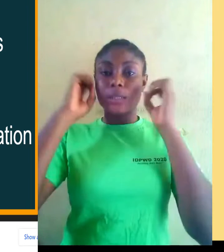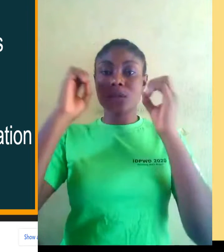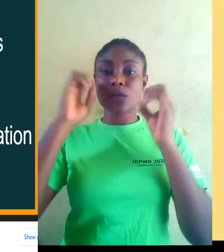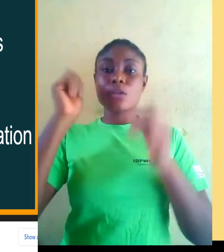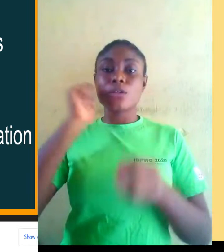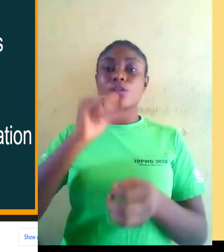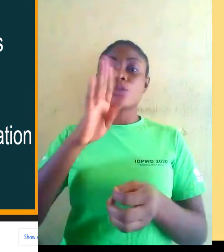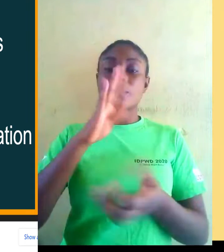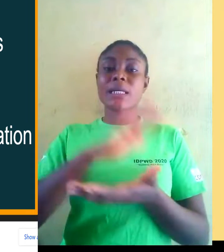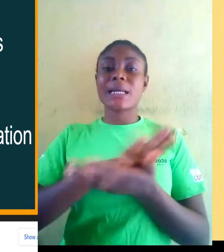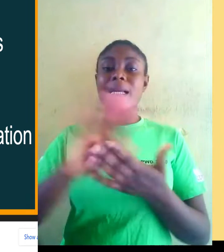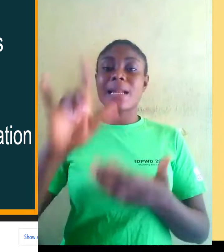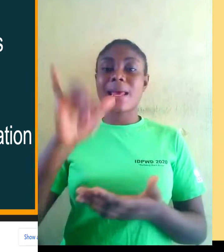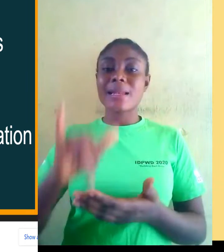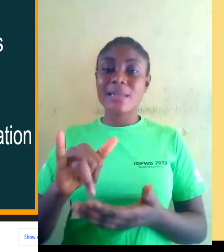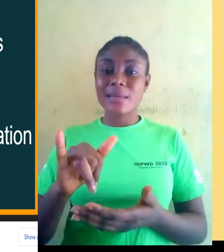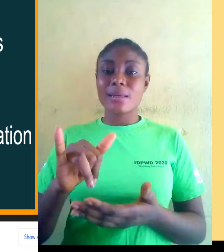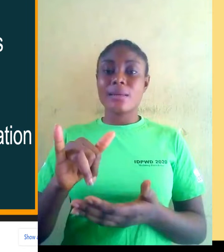defined before?